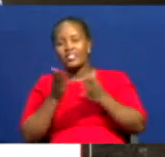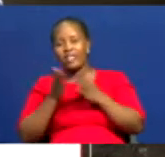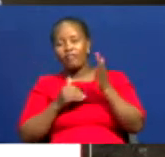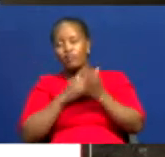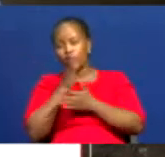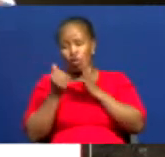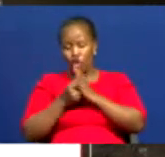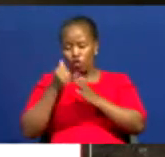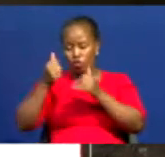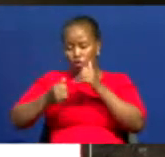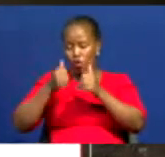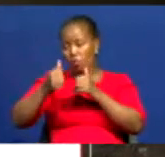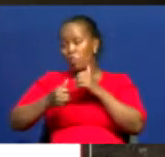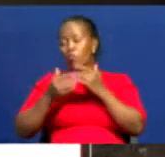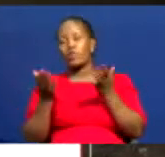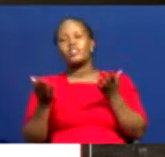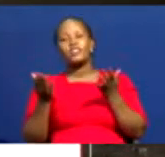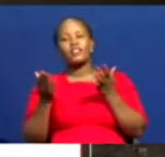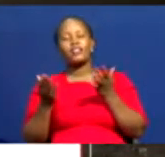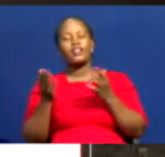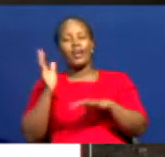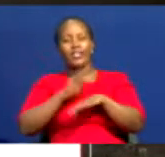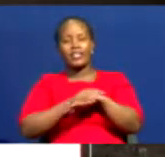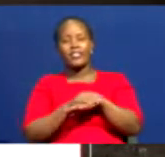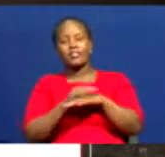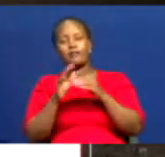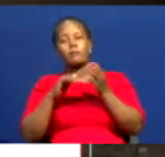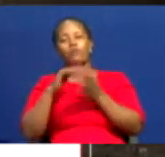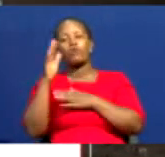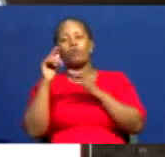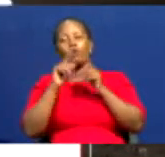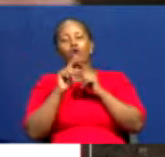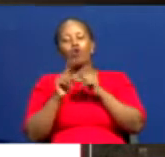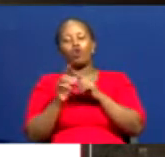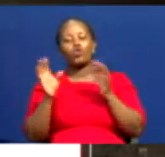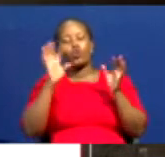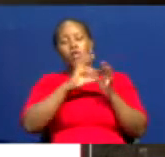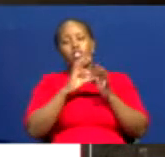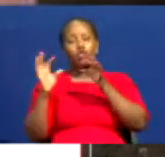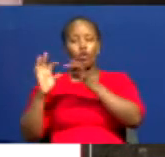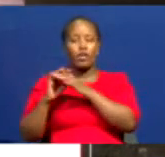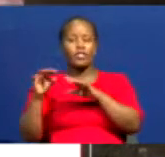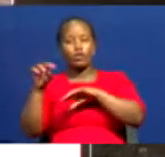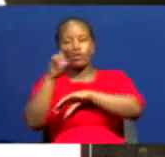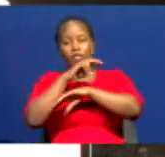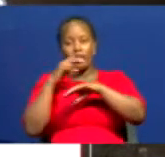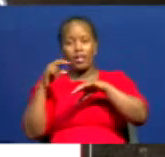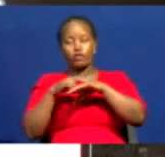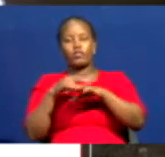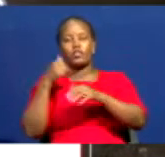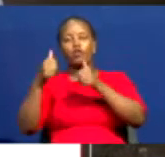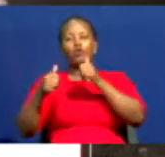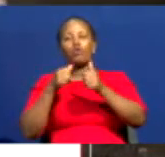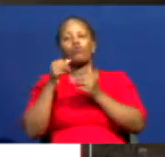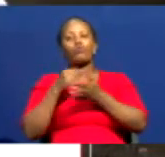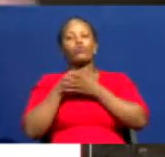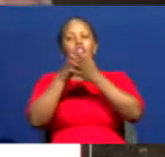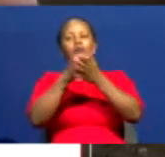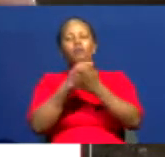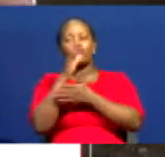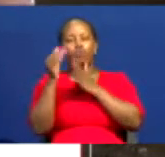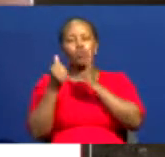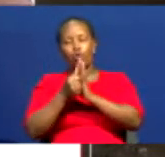services that are getting connected into the national grid is supposed actually to give us. I